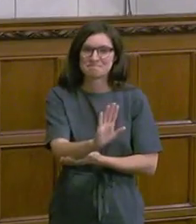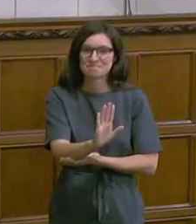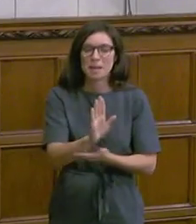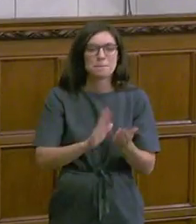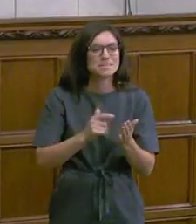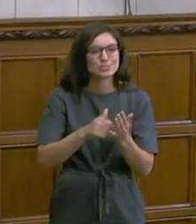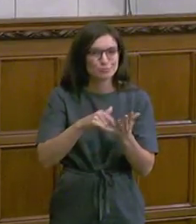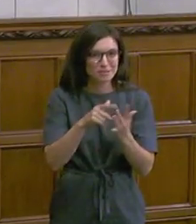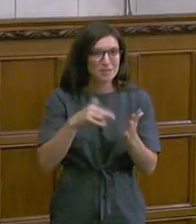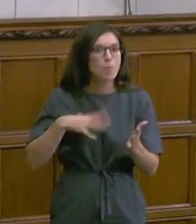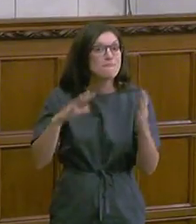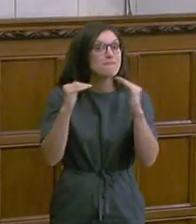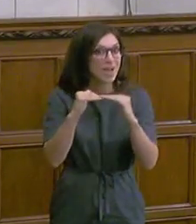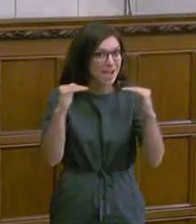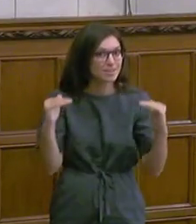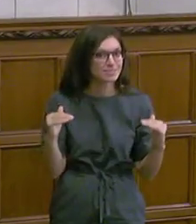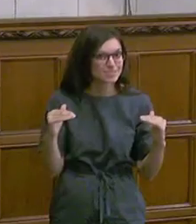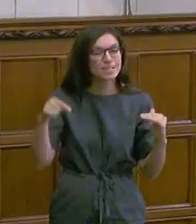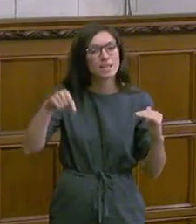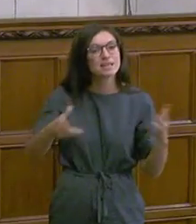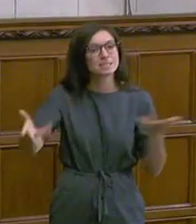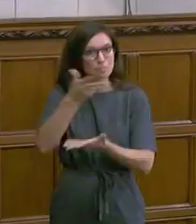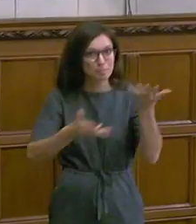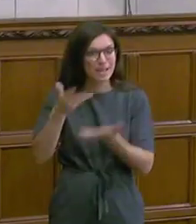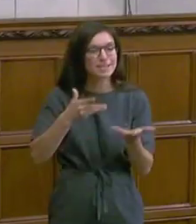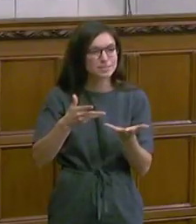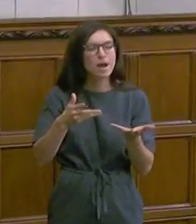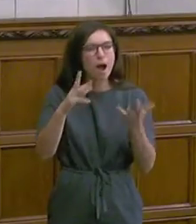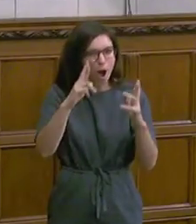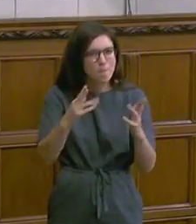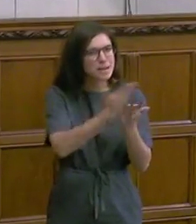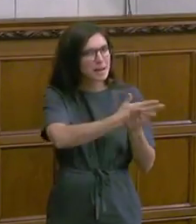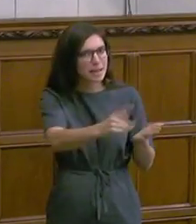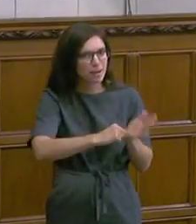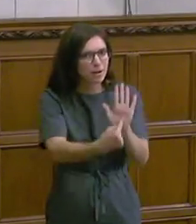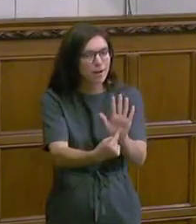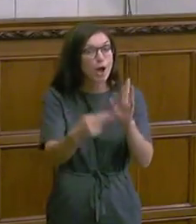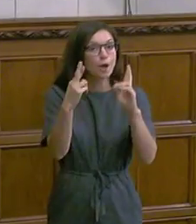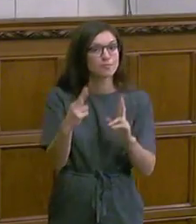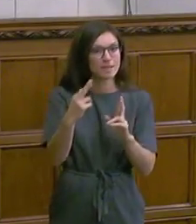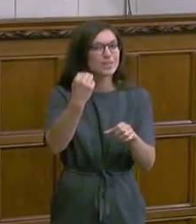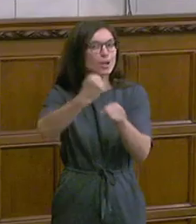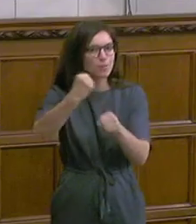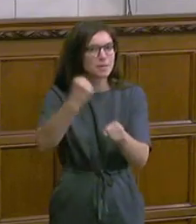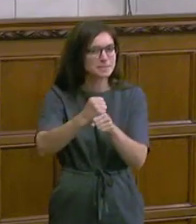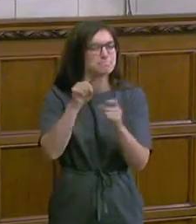debate demonstrates that we here collectively get that, and hopefully the government gets it too. Thank you very much.